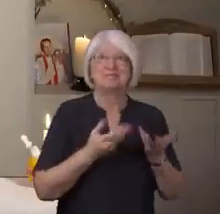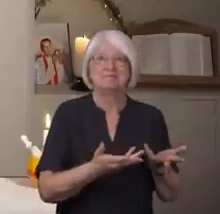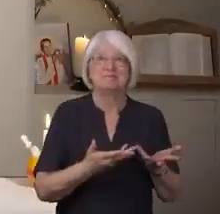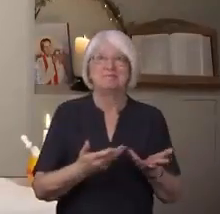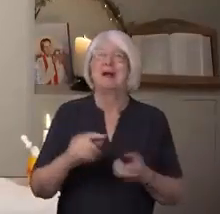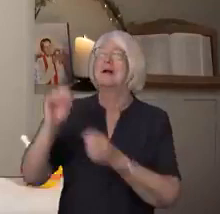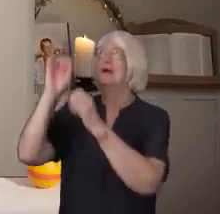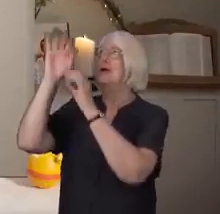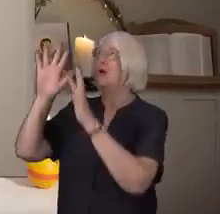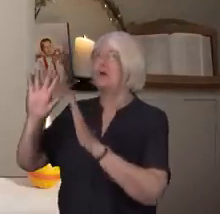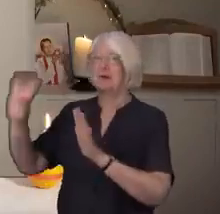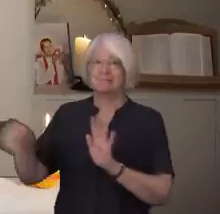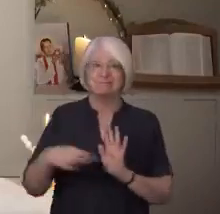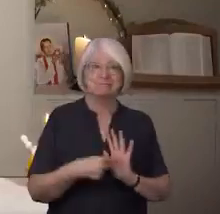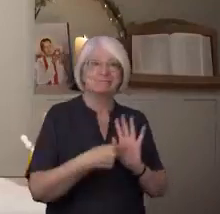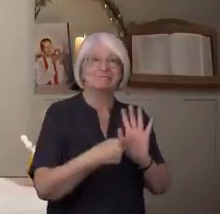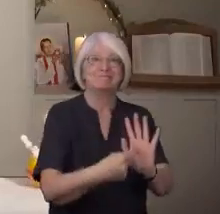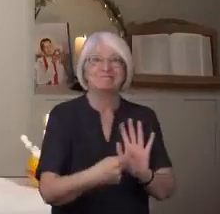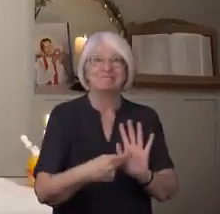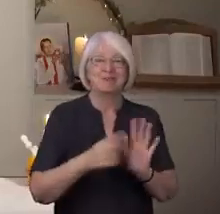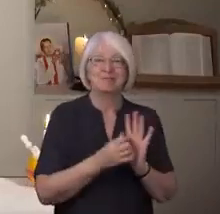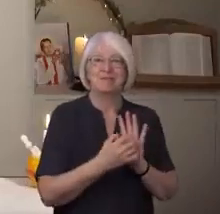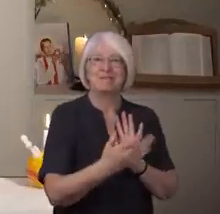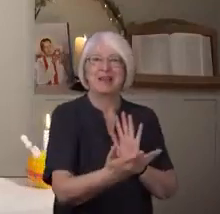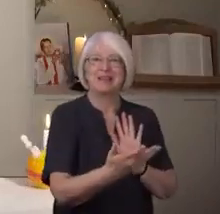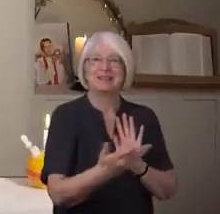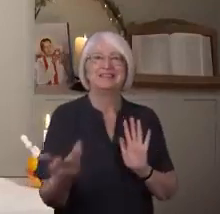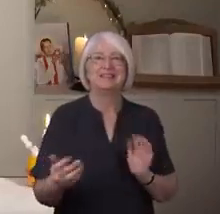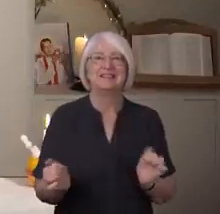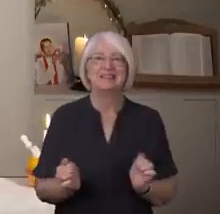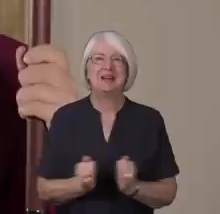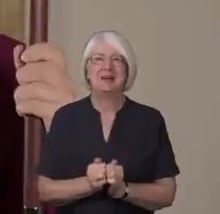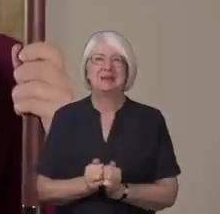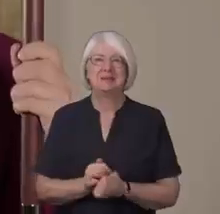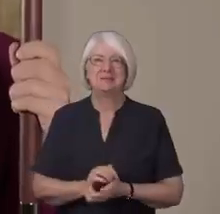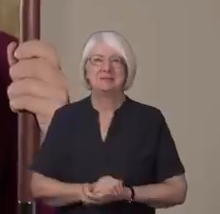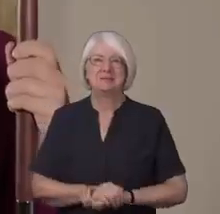reflect God's glory. Amen.